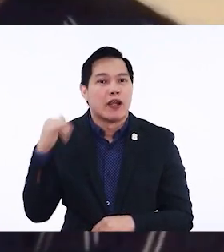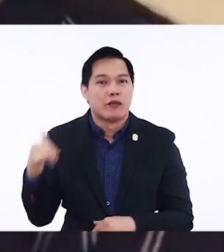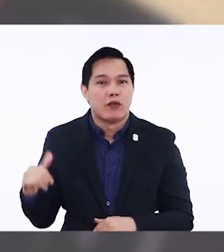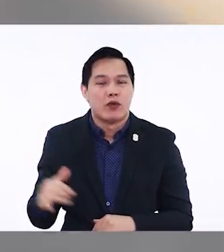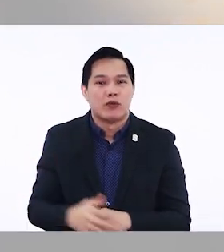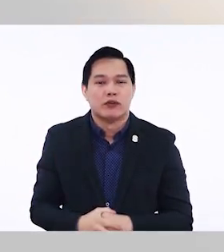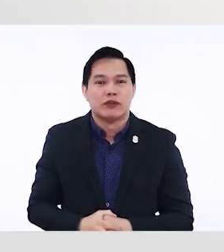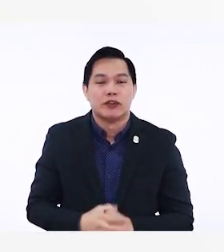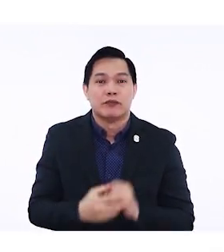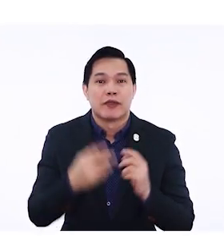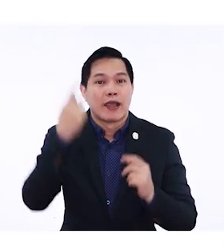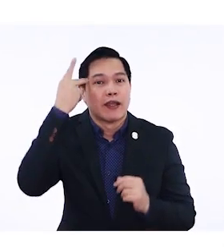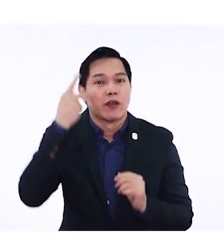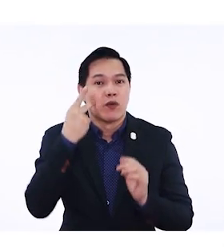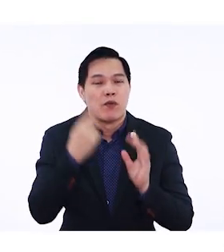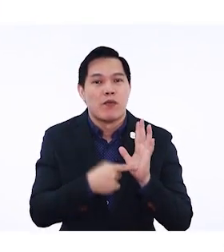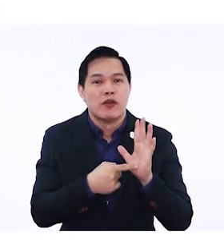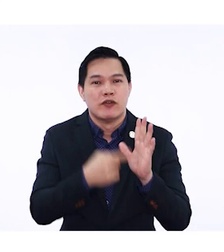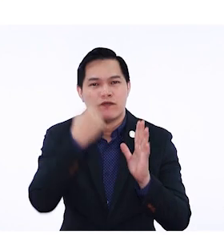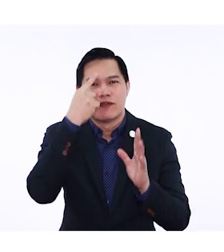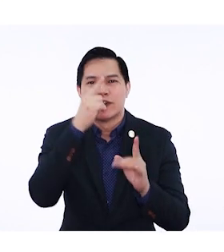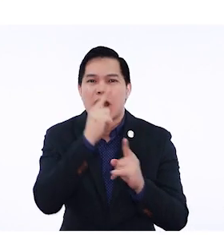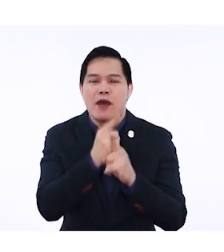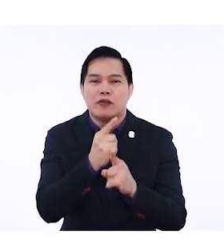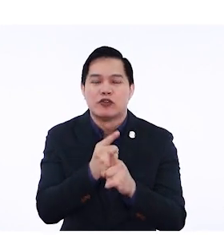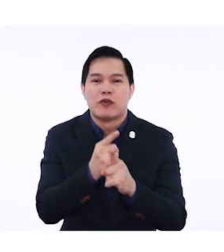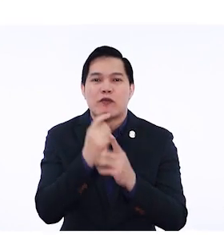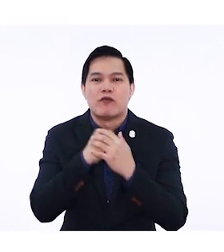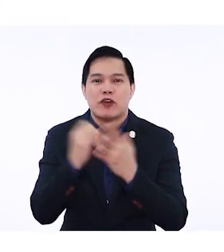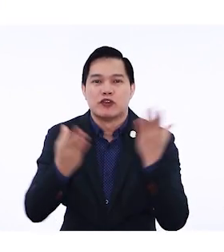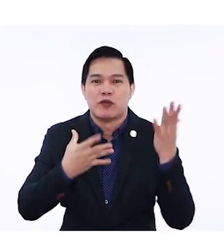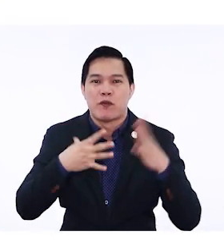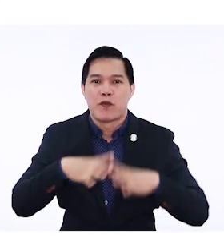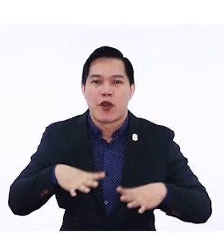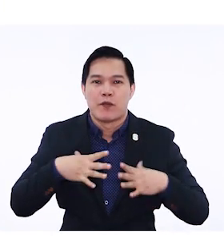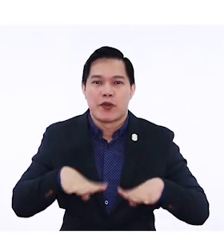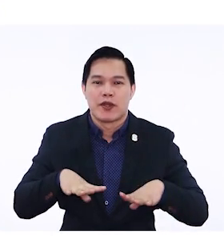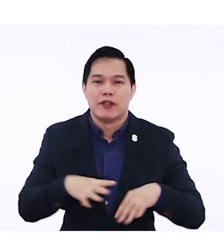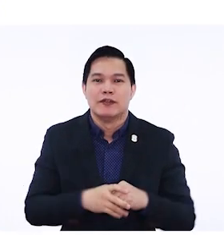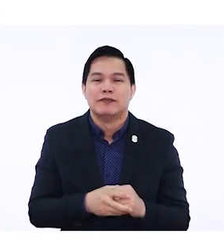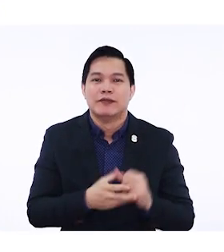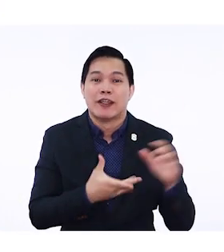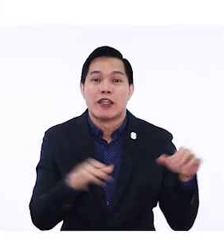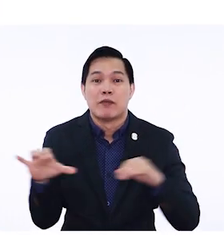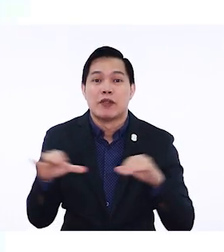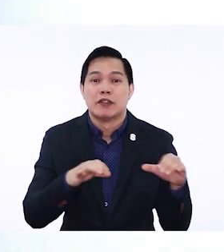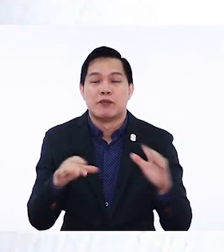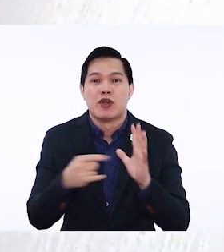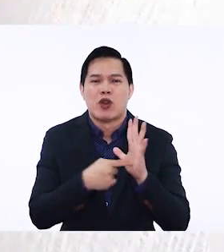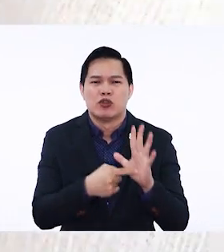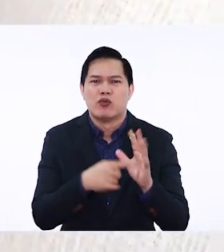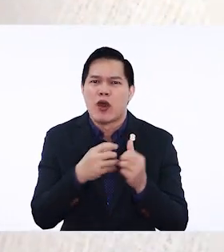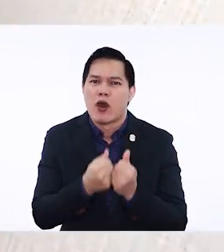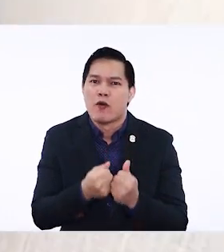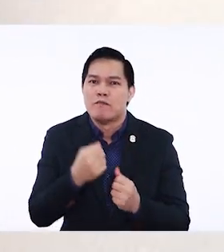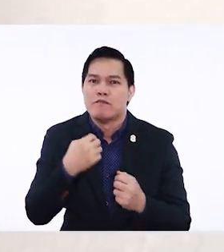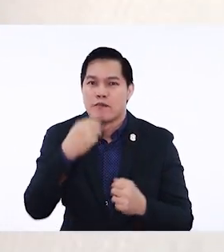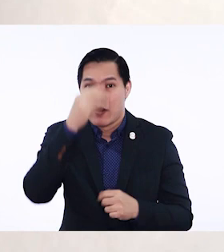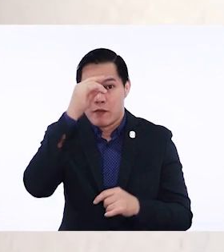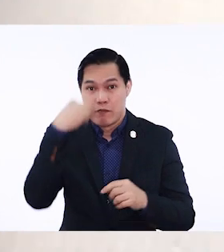a Kadiwa presentation for appropriate worship service attire. During this activity, they showcased how members can